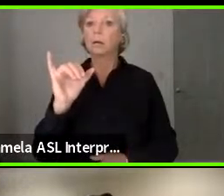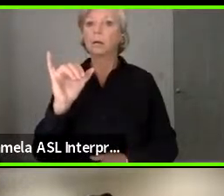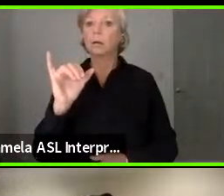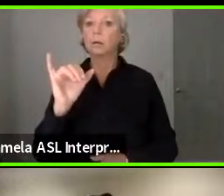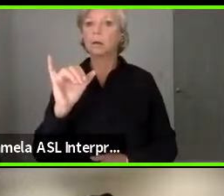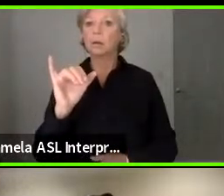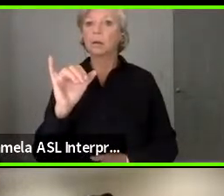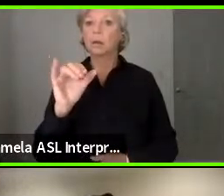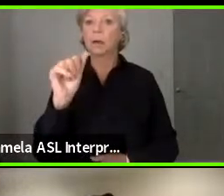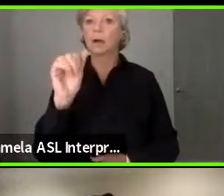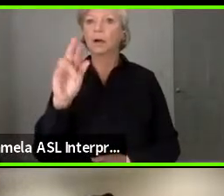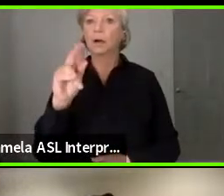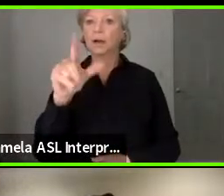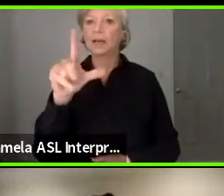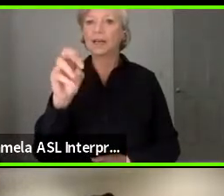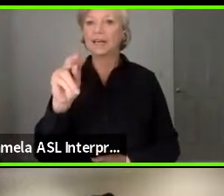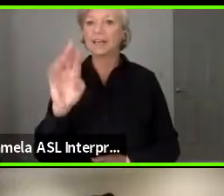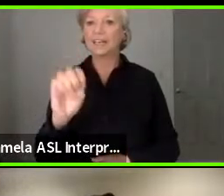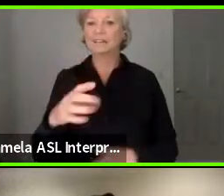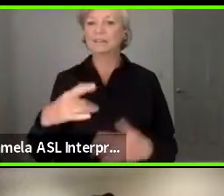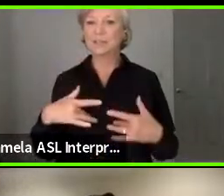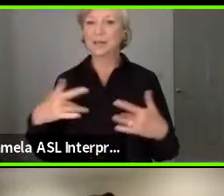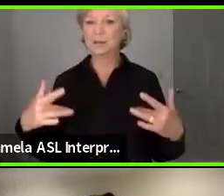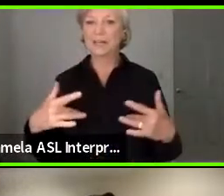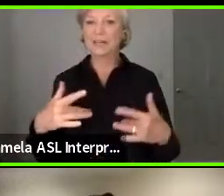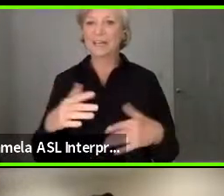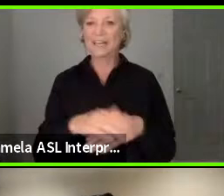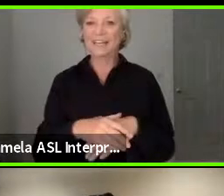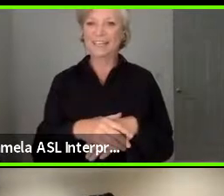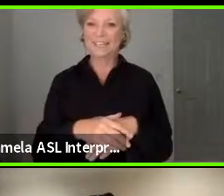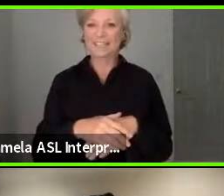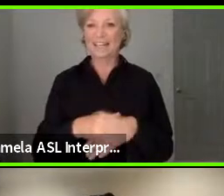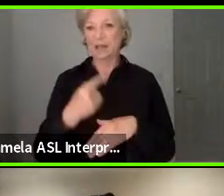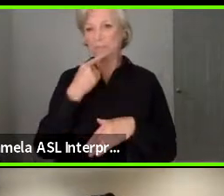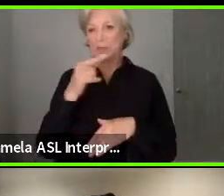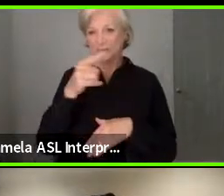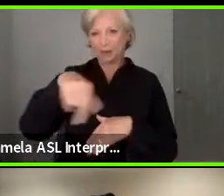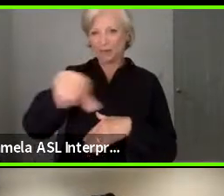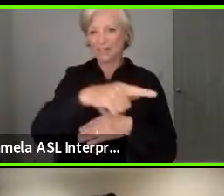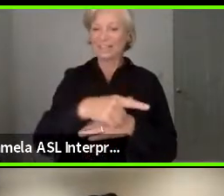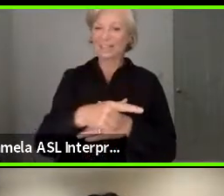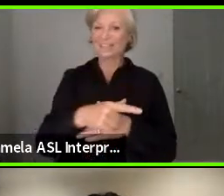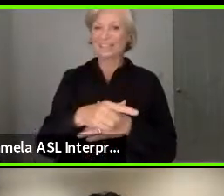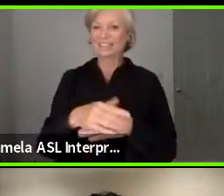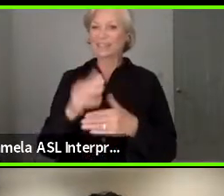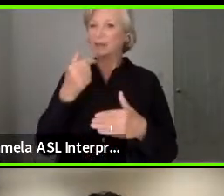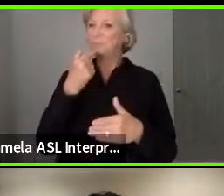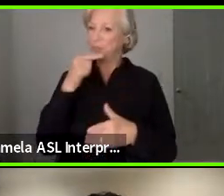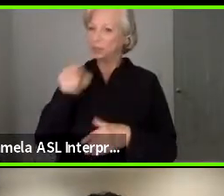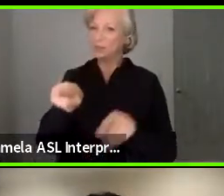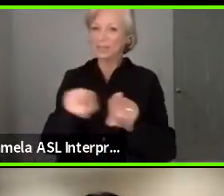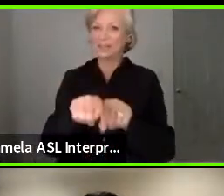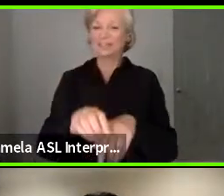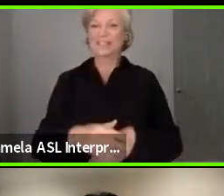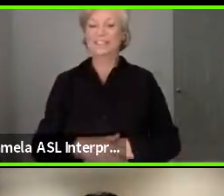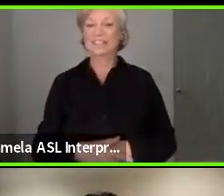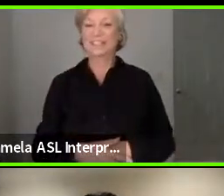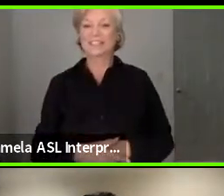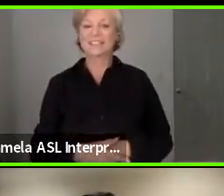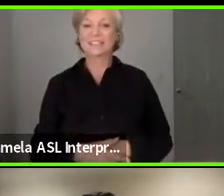doing? Hey everybody, hi fun people. I miss you. Hey, miss you too. Hey, I